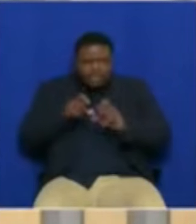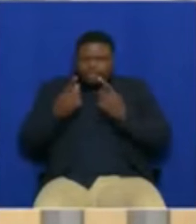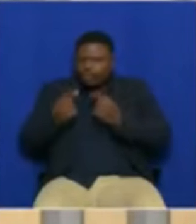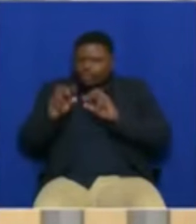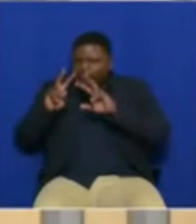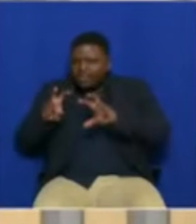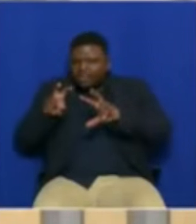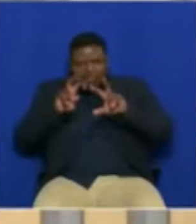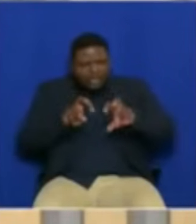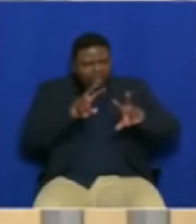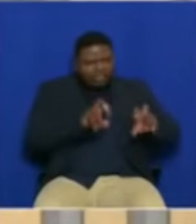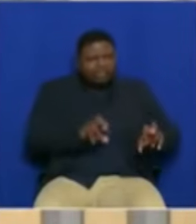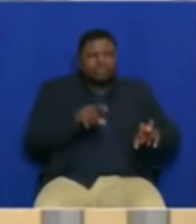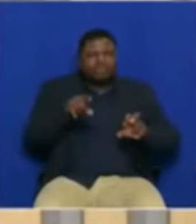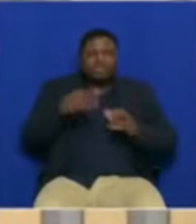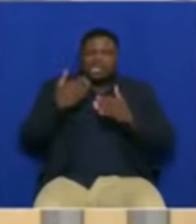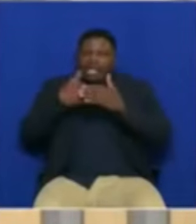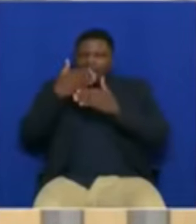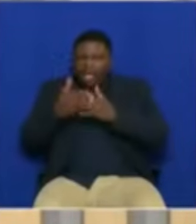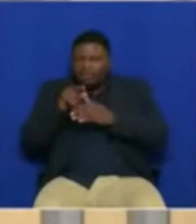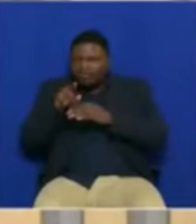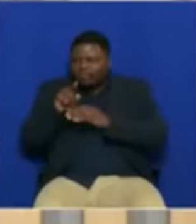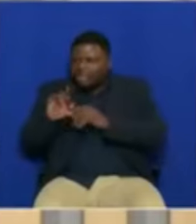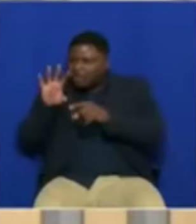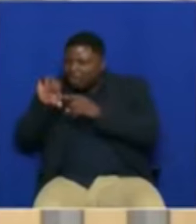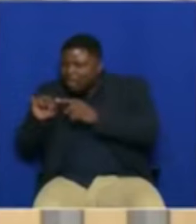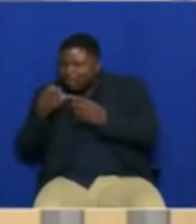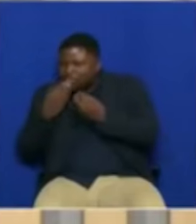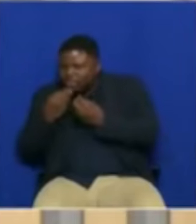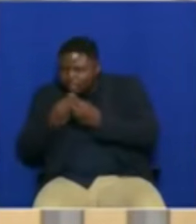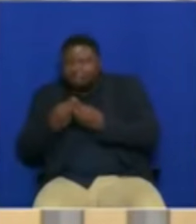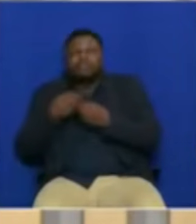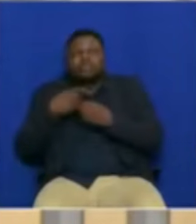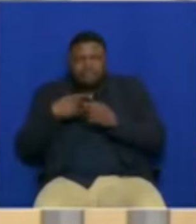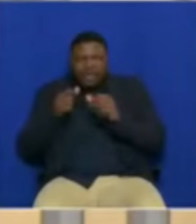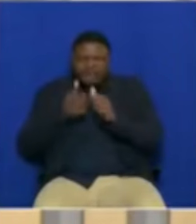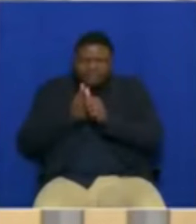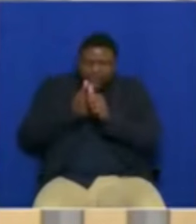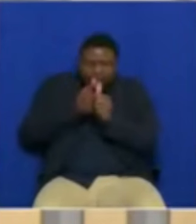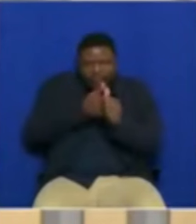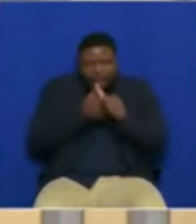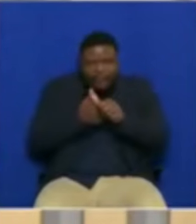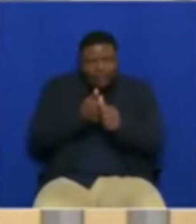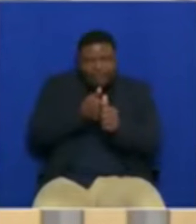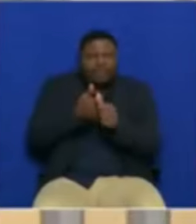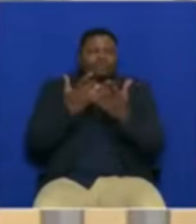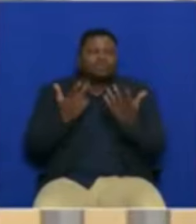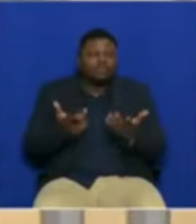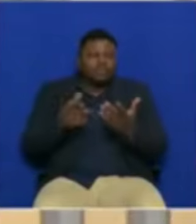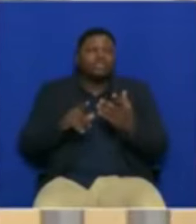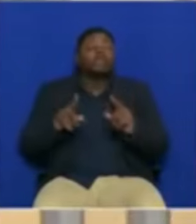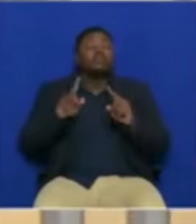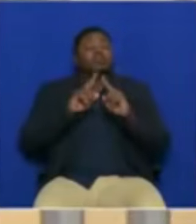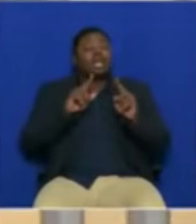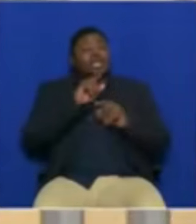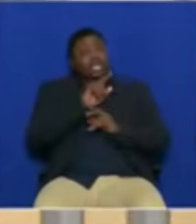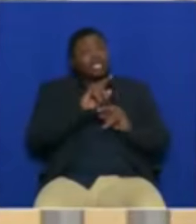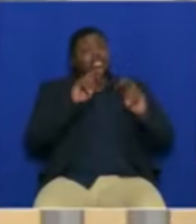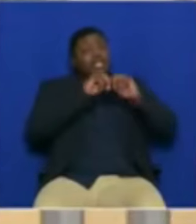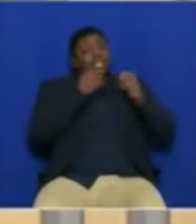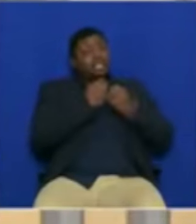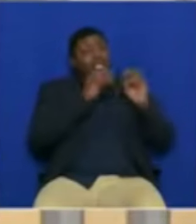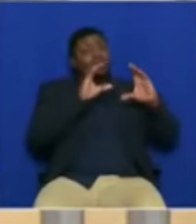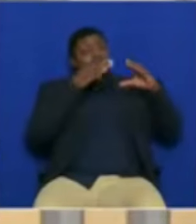on. And then you get names, you follow through with the names. With the National Commissioner and BMW, it's when we